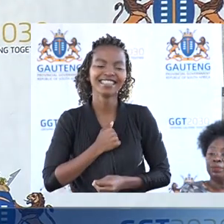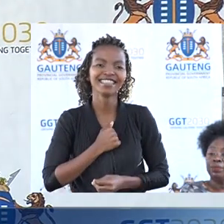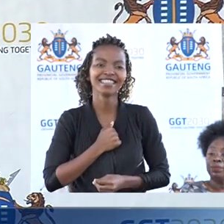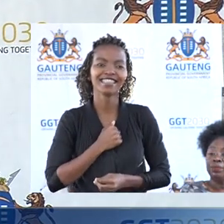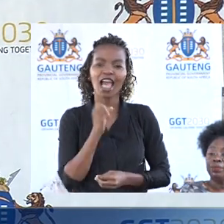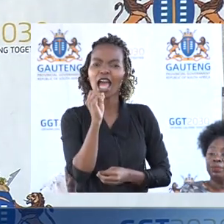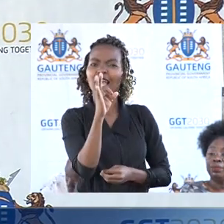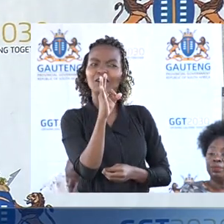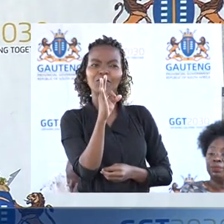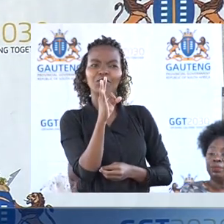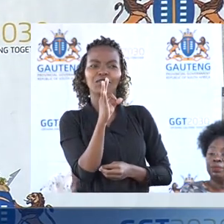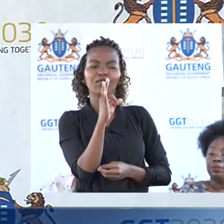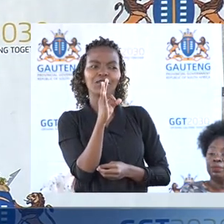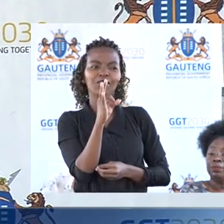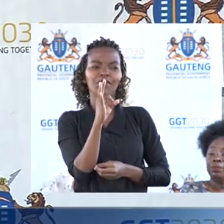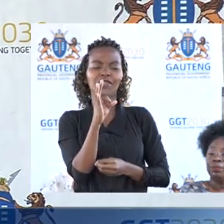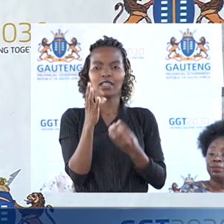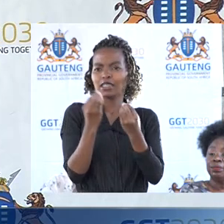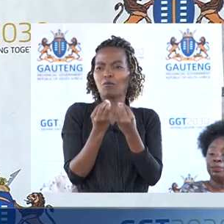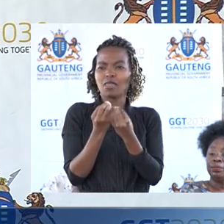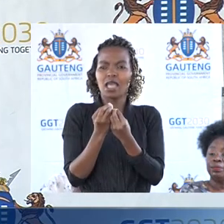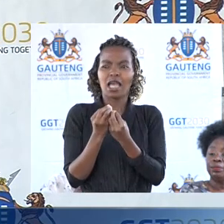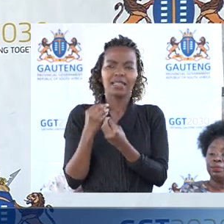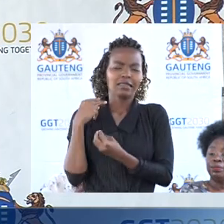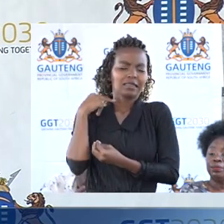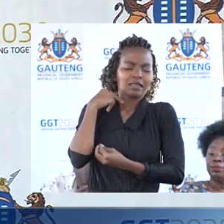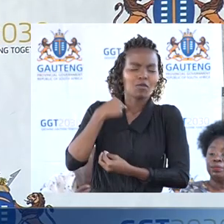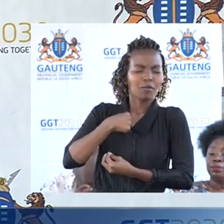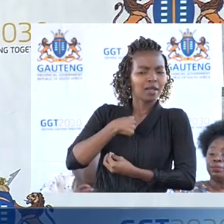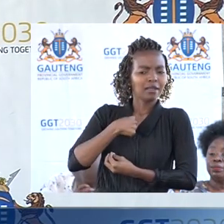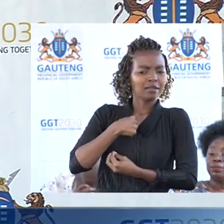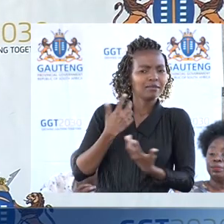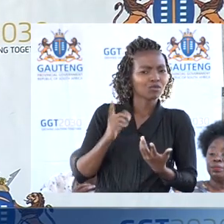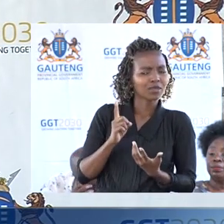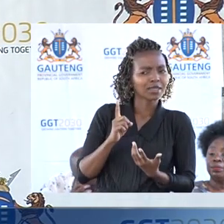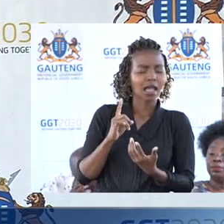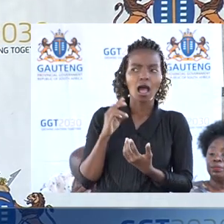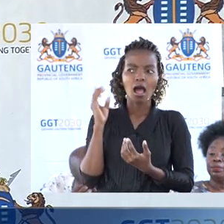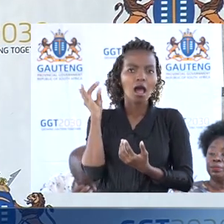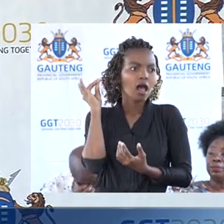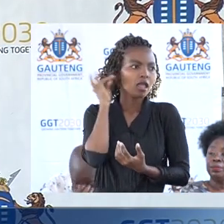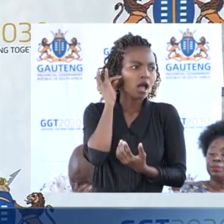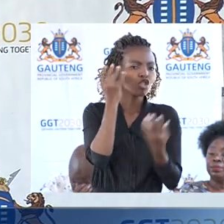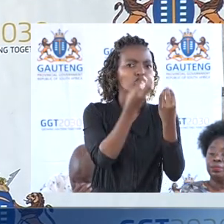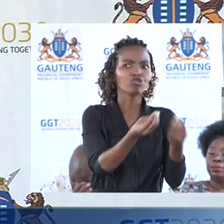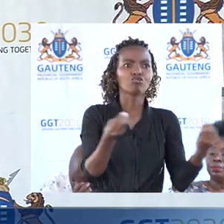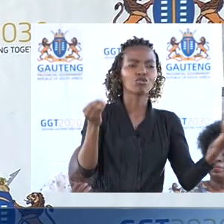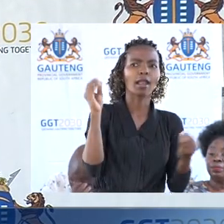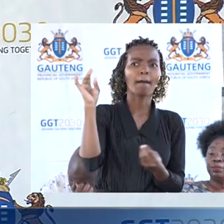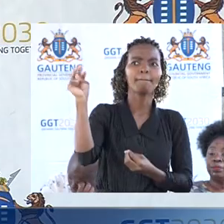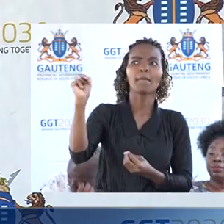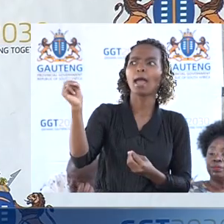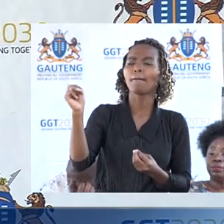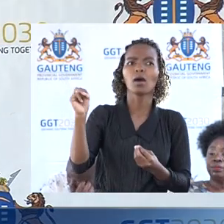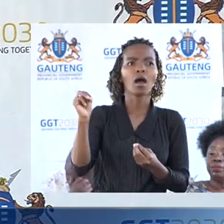if there's something that will disappoint me, ke utlwa hore bana ba ko Mayibuye o na le ngwana